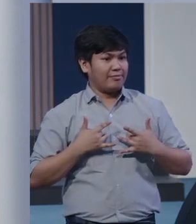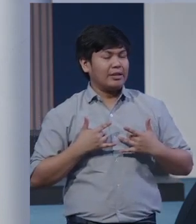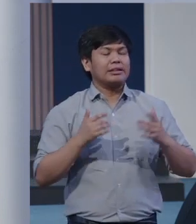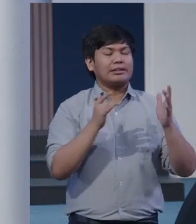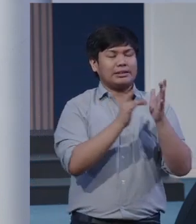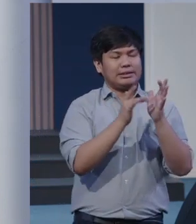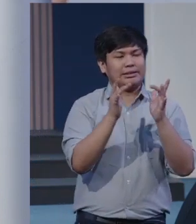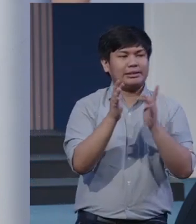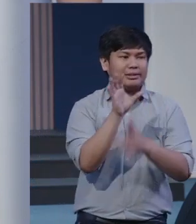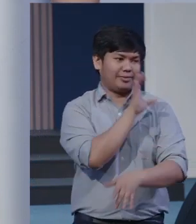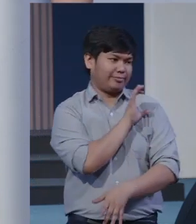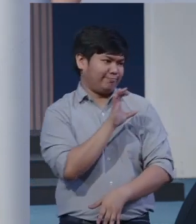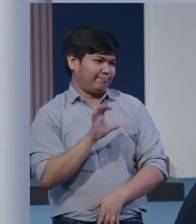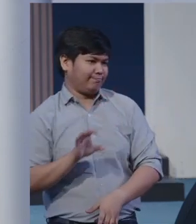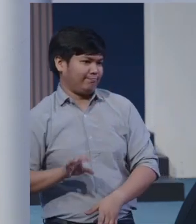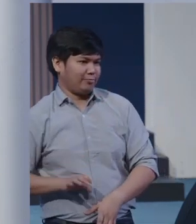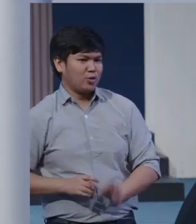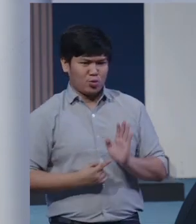bakit